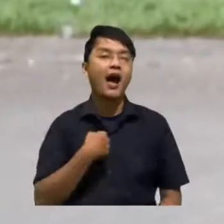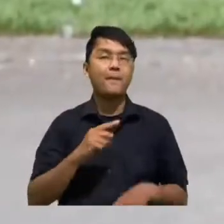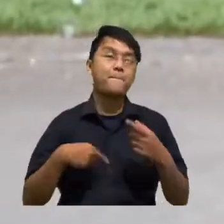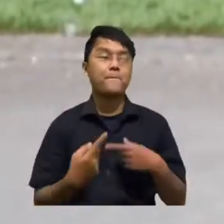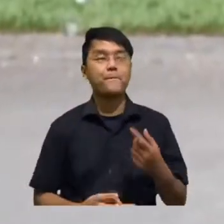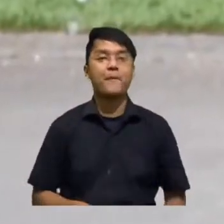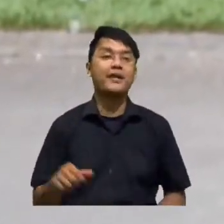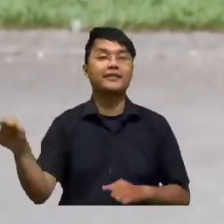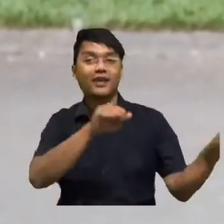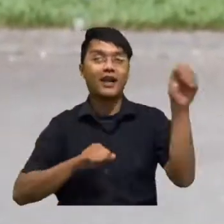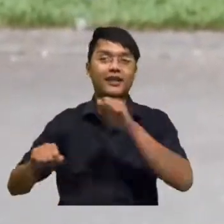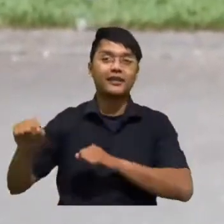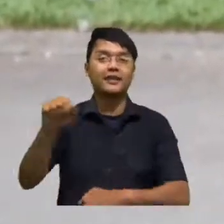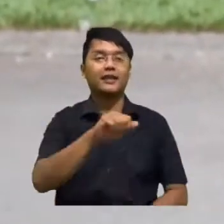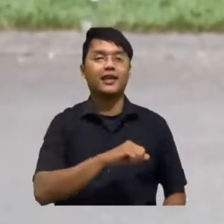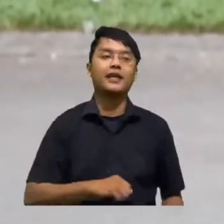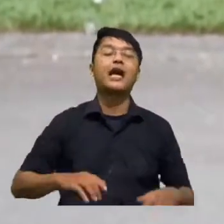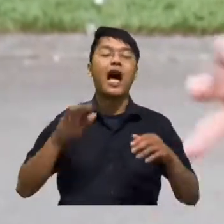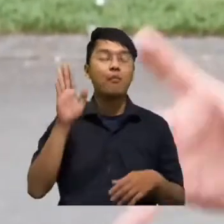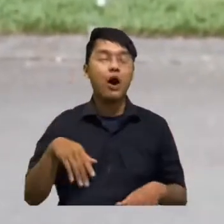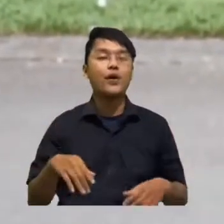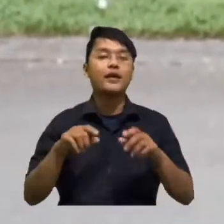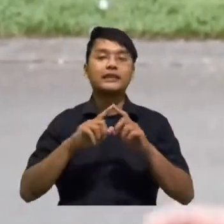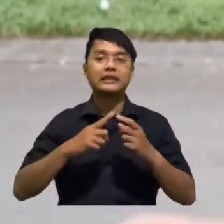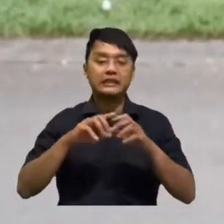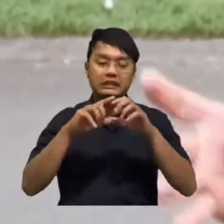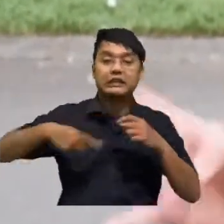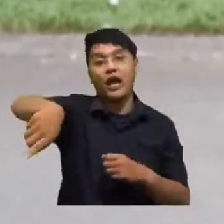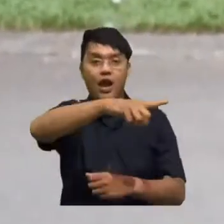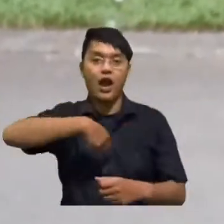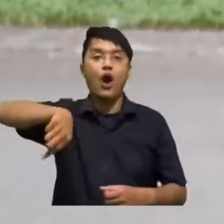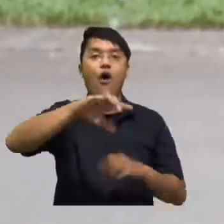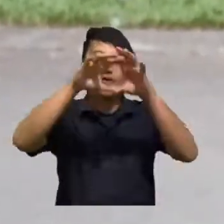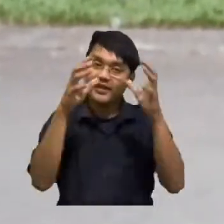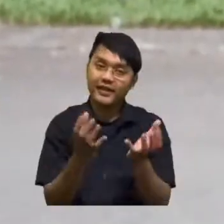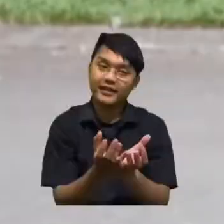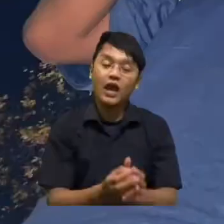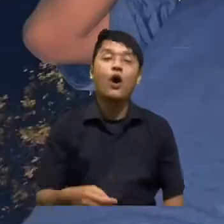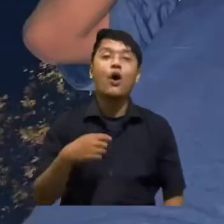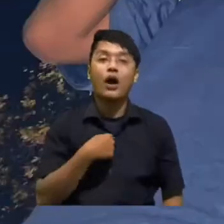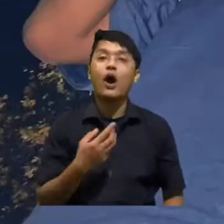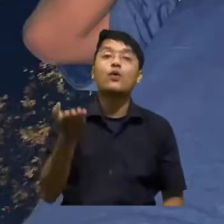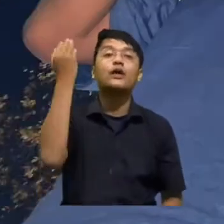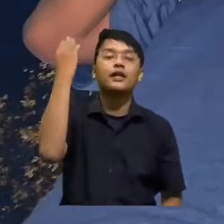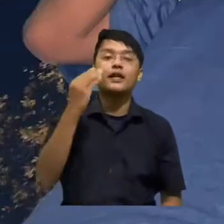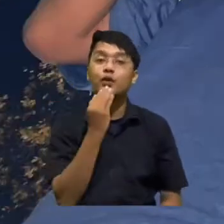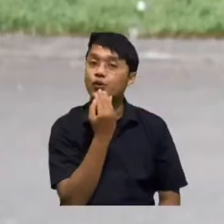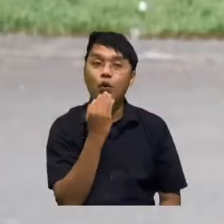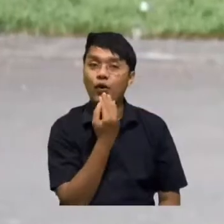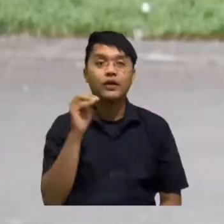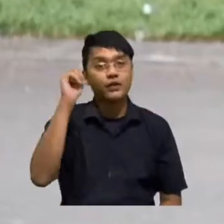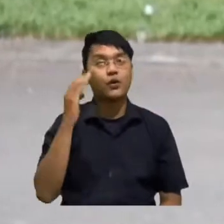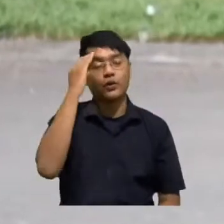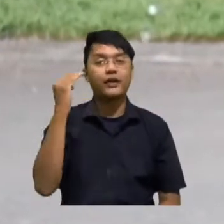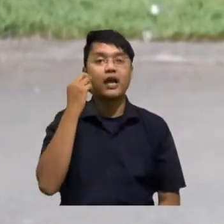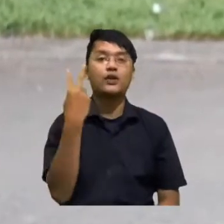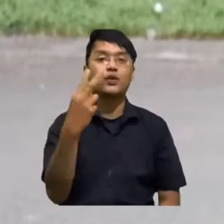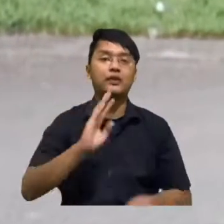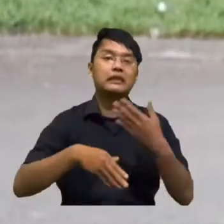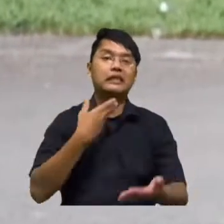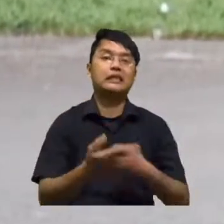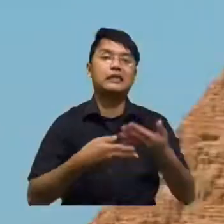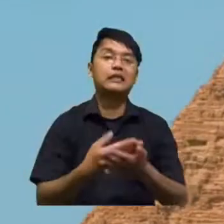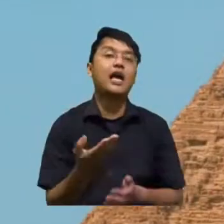science experiment about the shape and circumference of the Earth when I was in Seoul, South Korea 2 years ago.